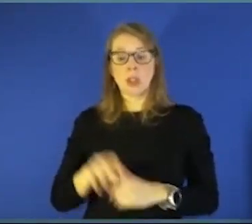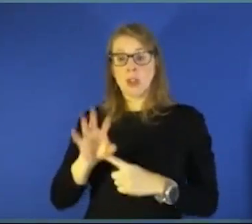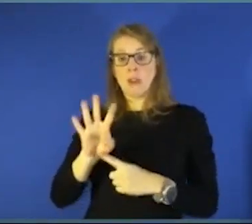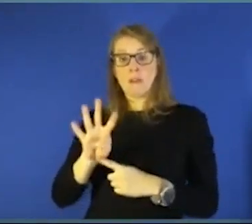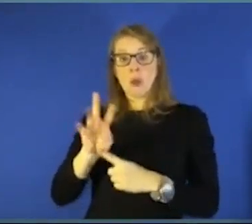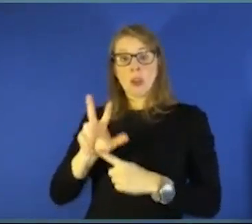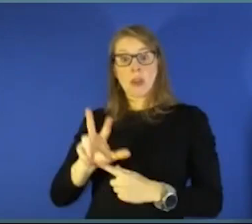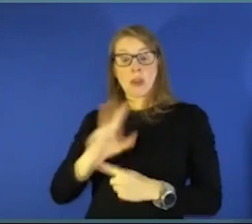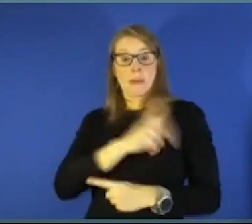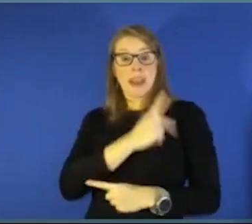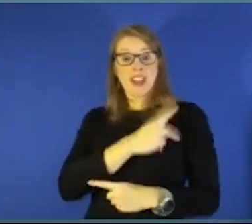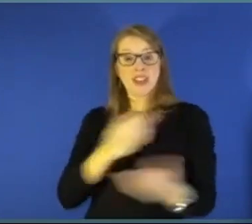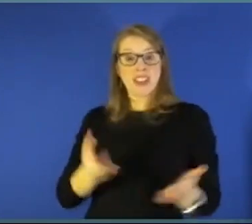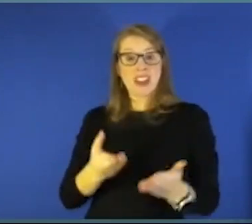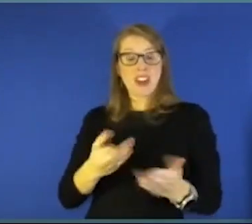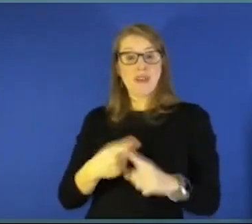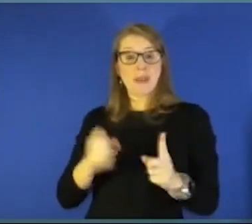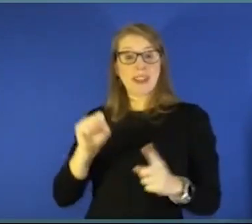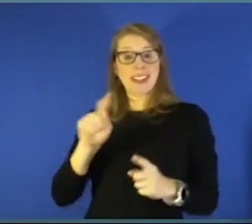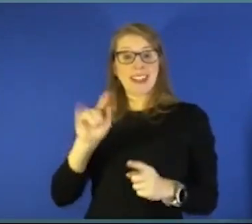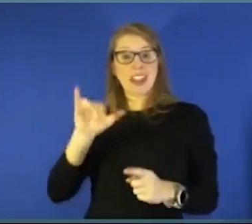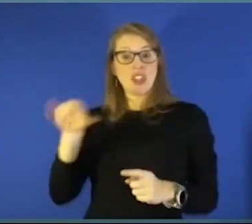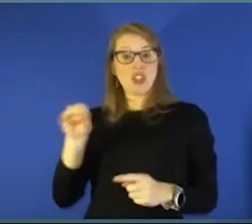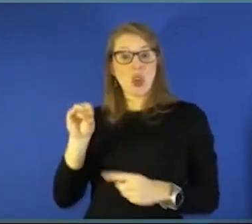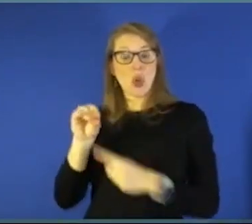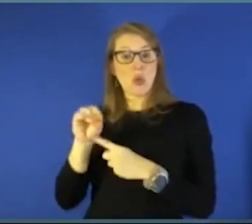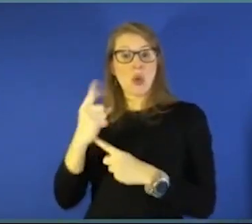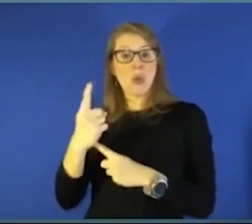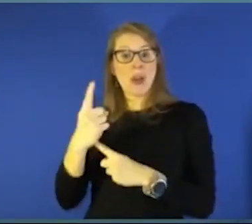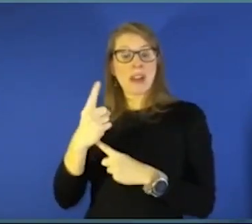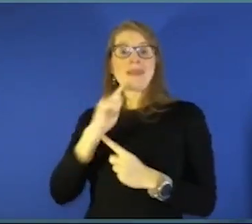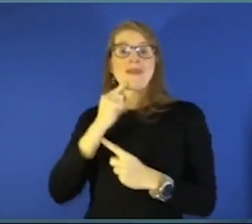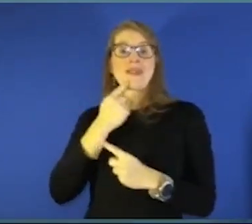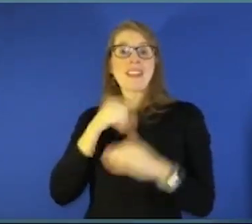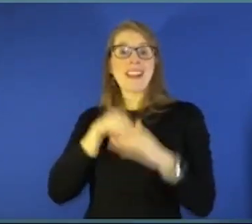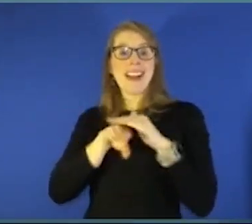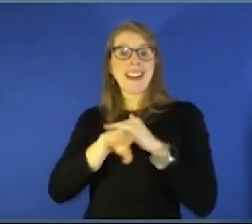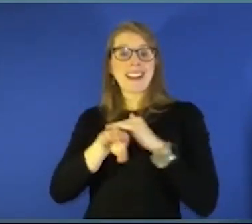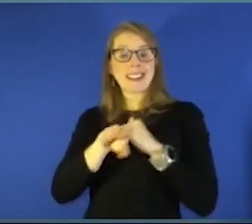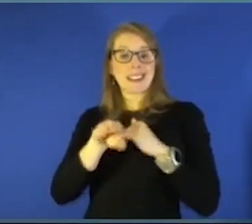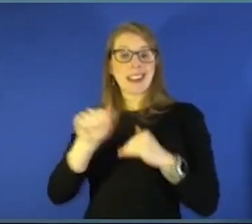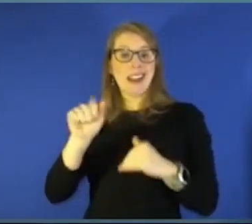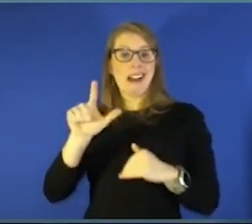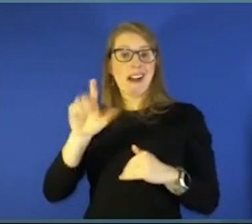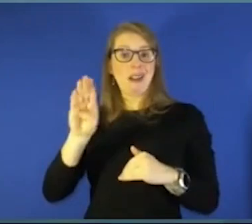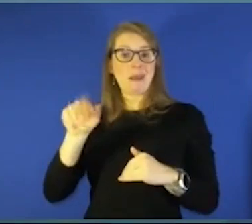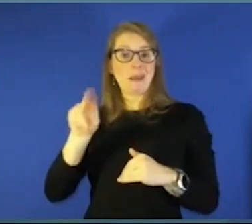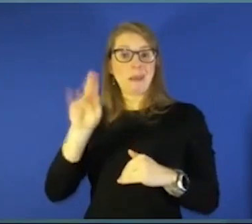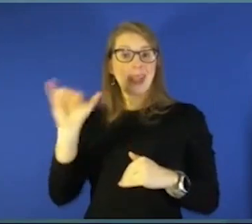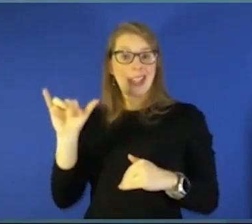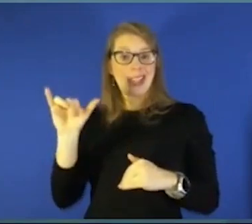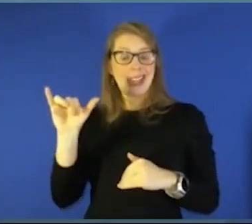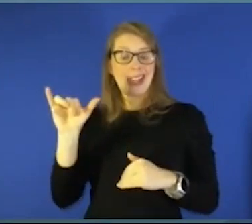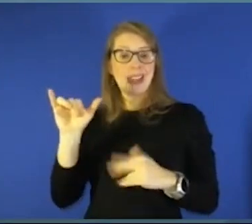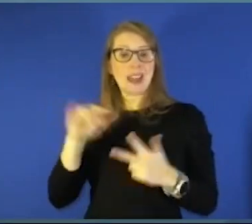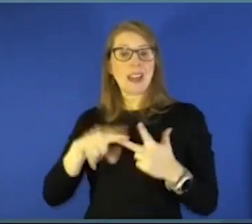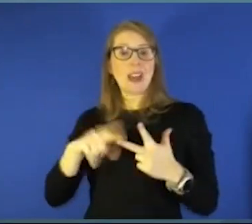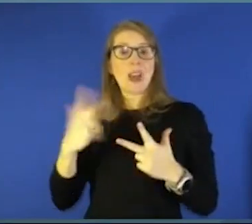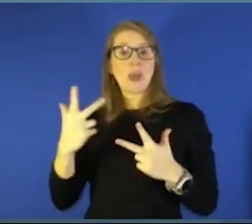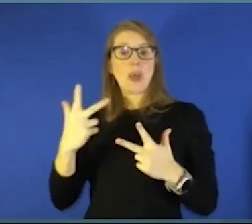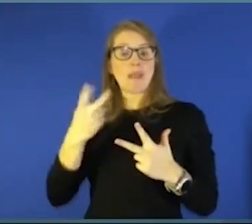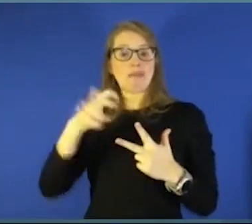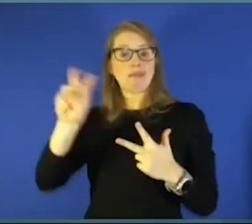here in St. Joseph. One is in our critical access hospital Albany, up in Albany, and 3 are up in the